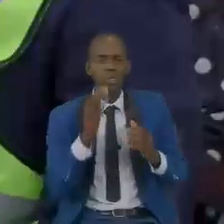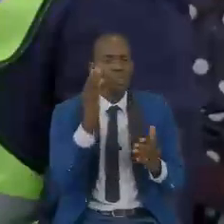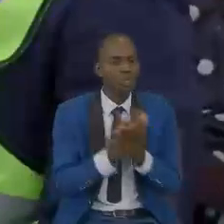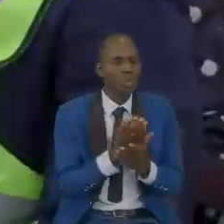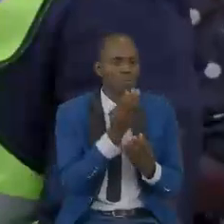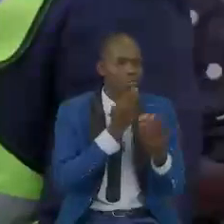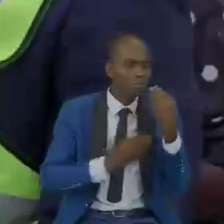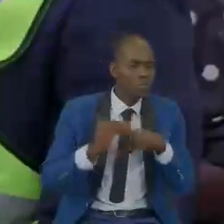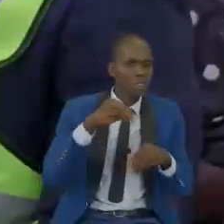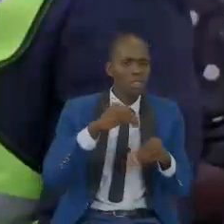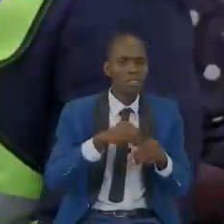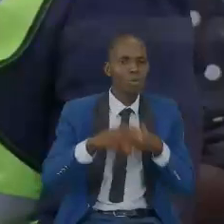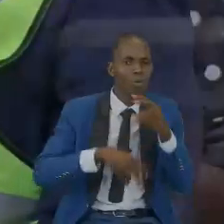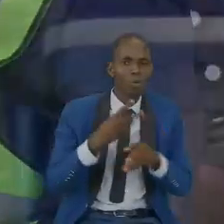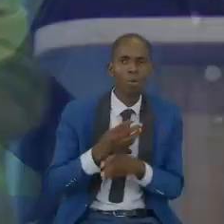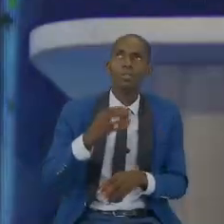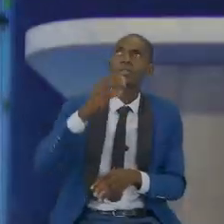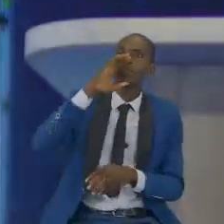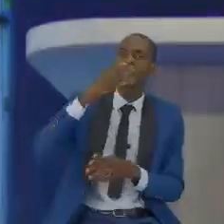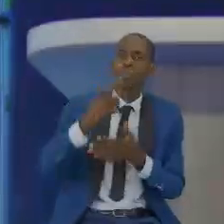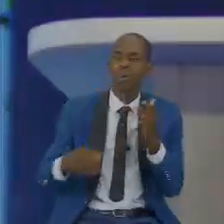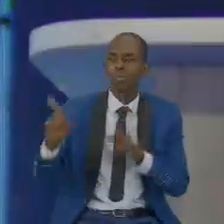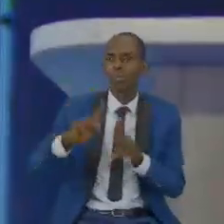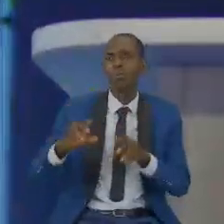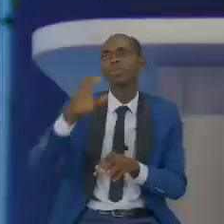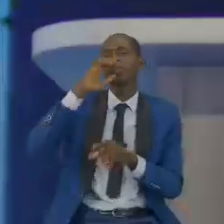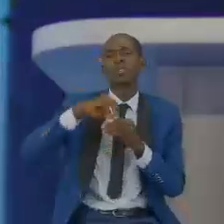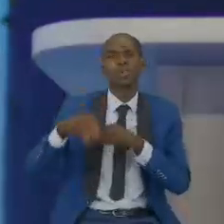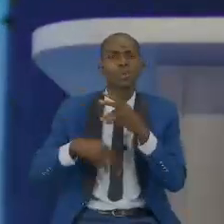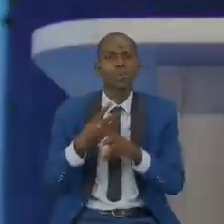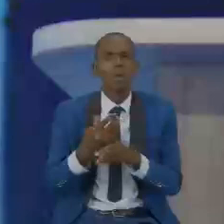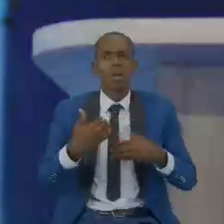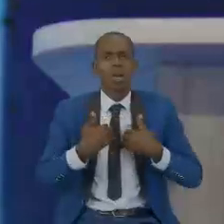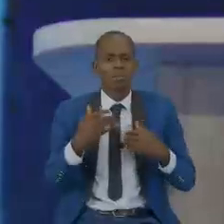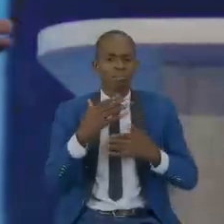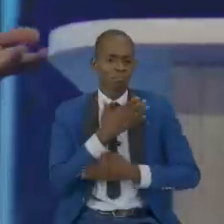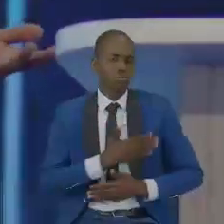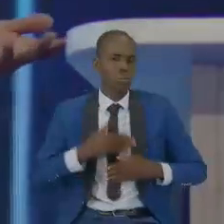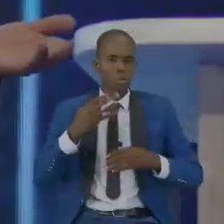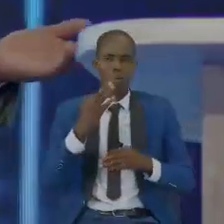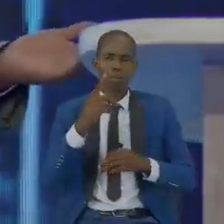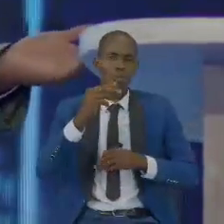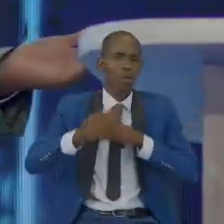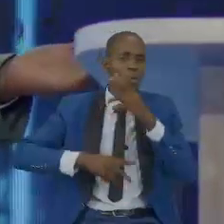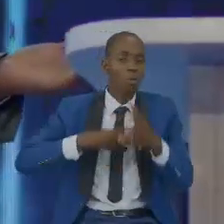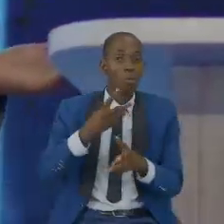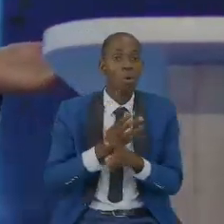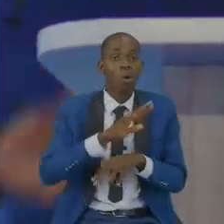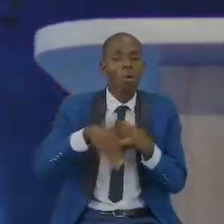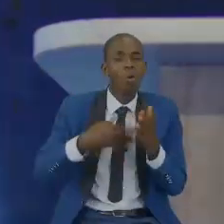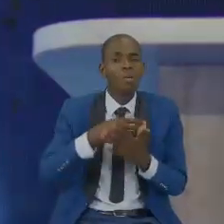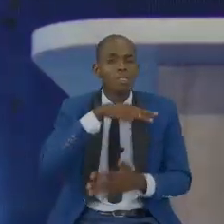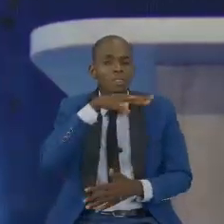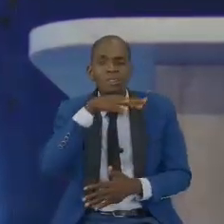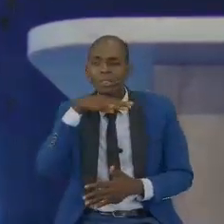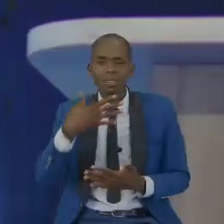in the world, drinking what they drink in the world, and I mean the pleasure they have in the world. All their dainty things